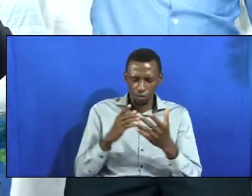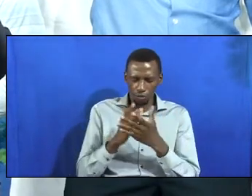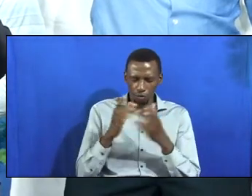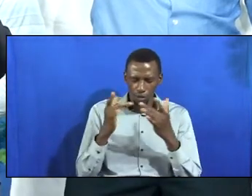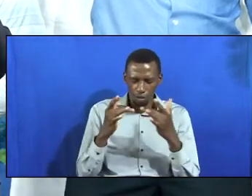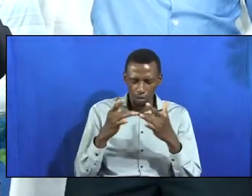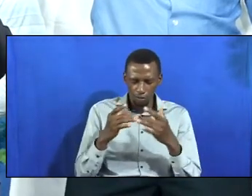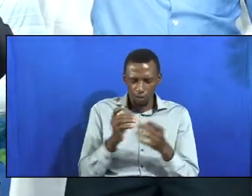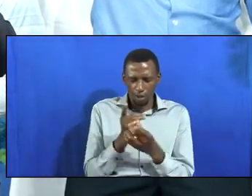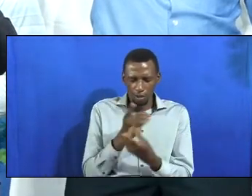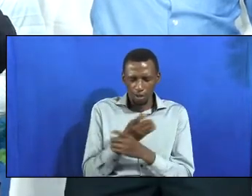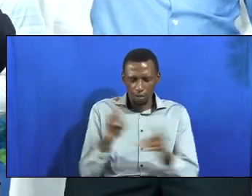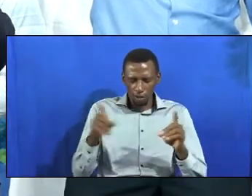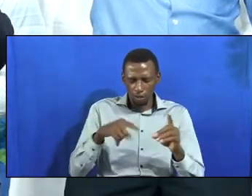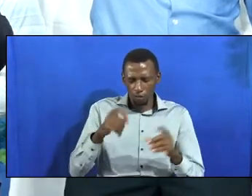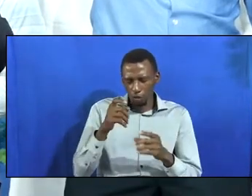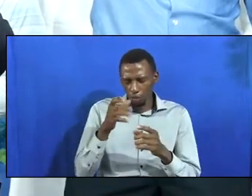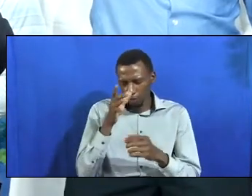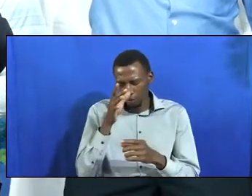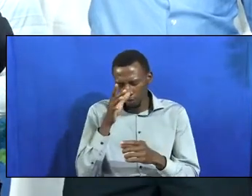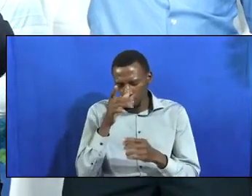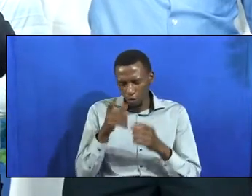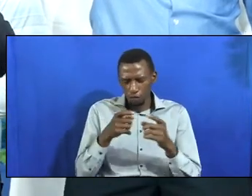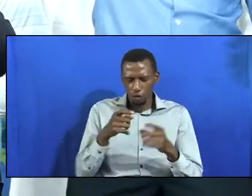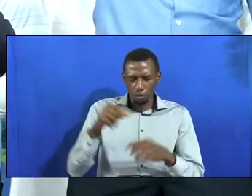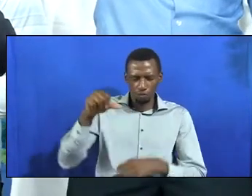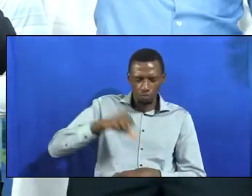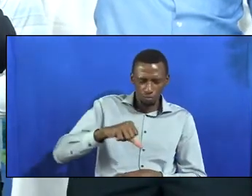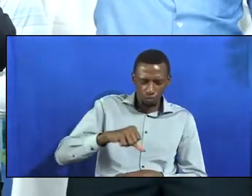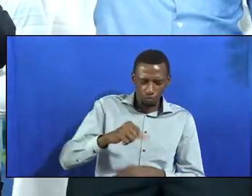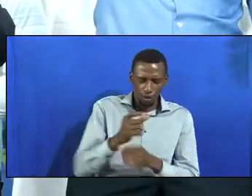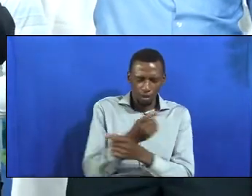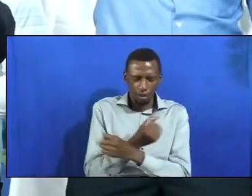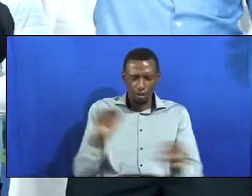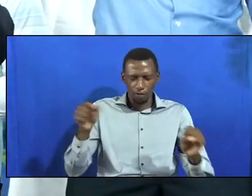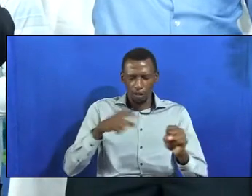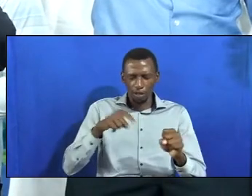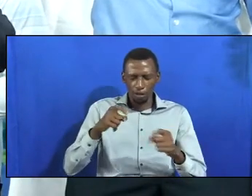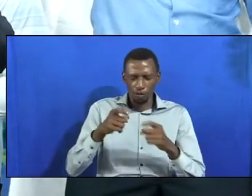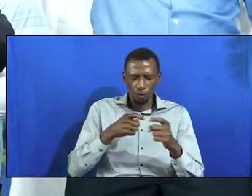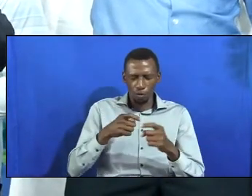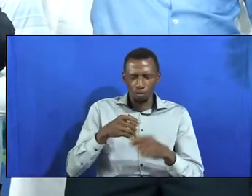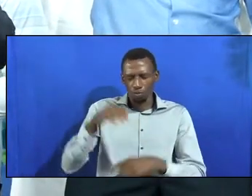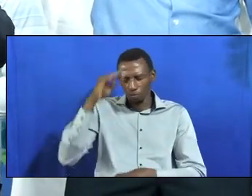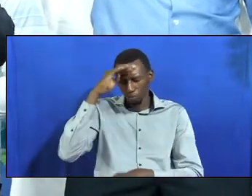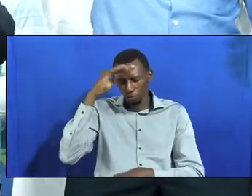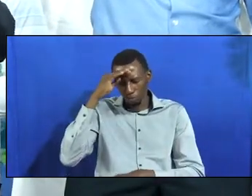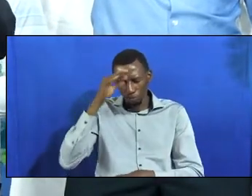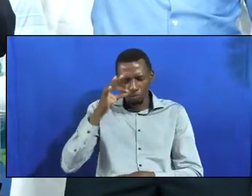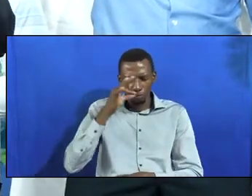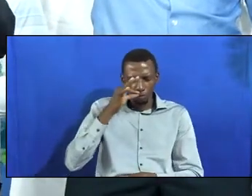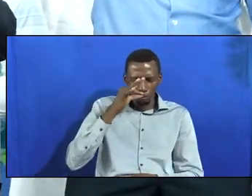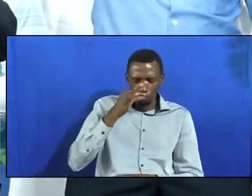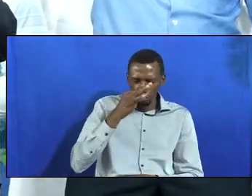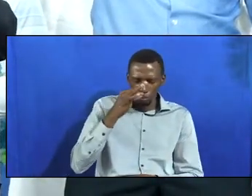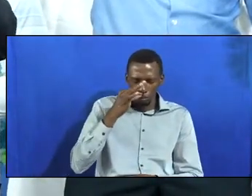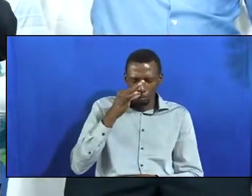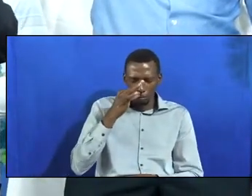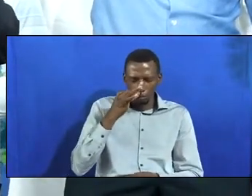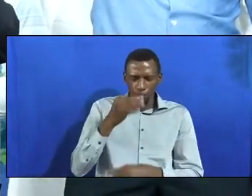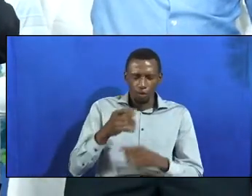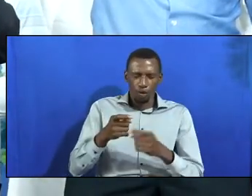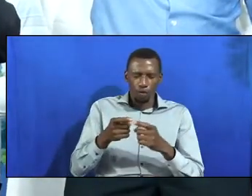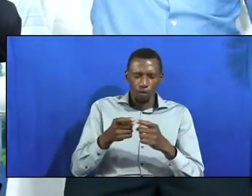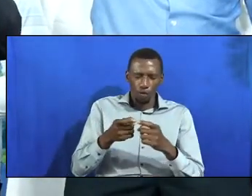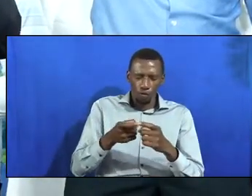us from immorality, deliver us from drug abuse and alcoholism, deliver us from domestic violence, deliver us from stealing even from